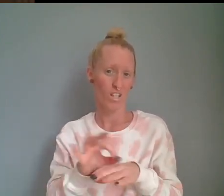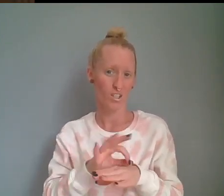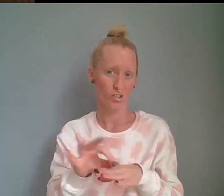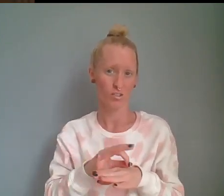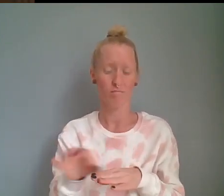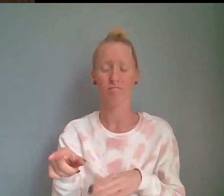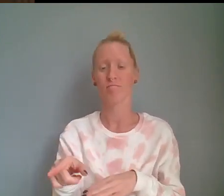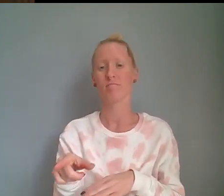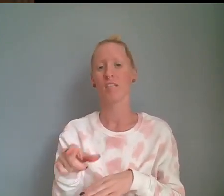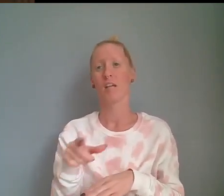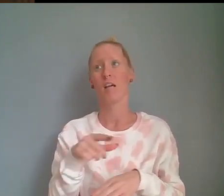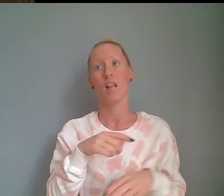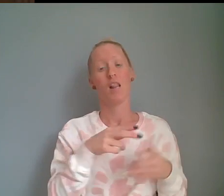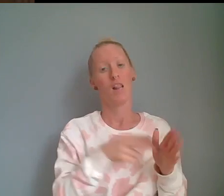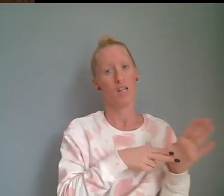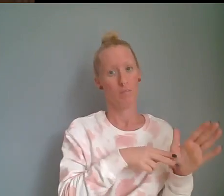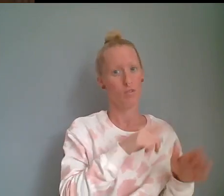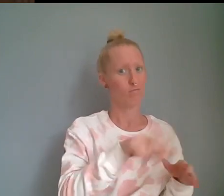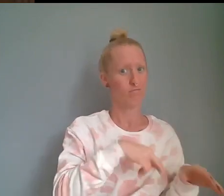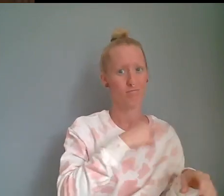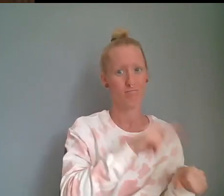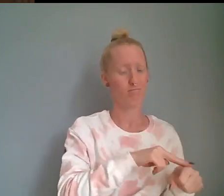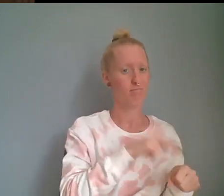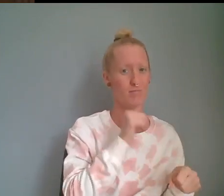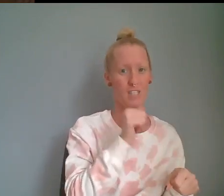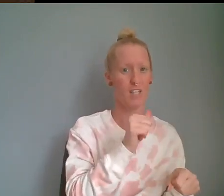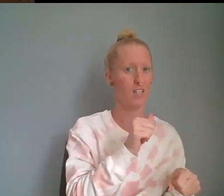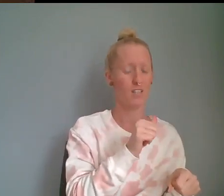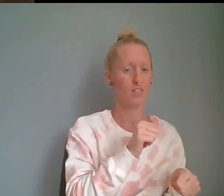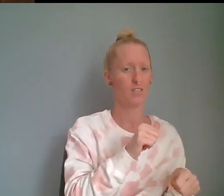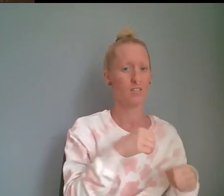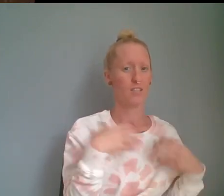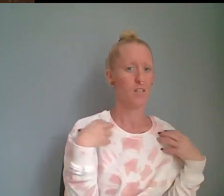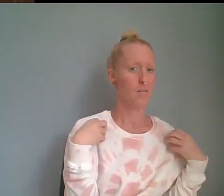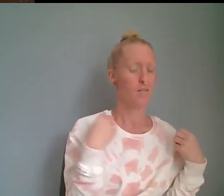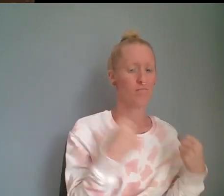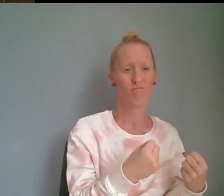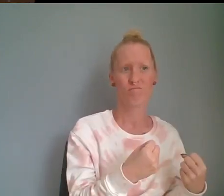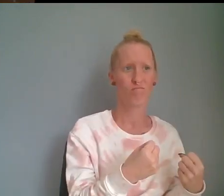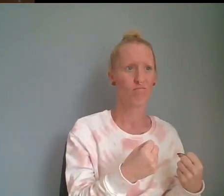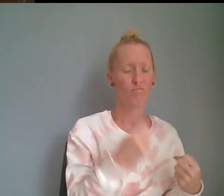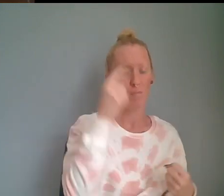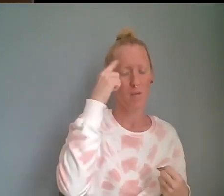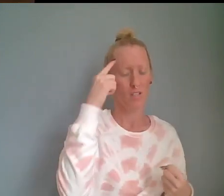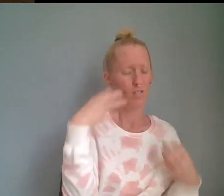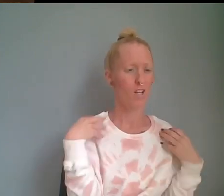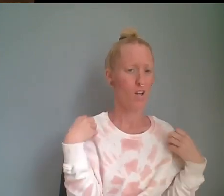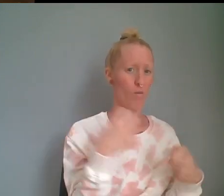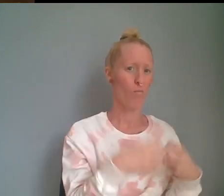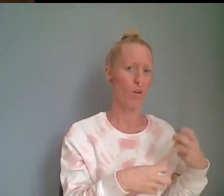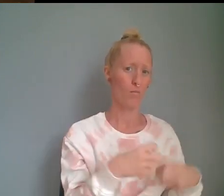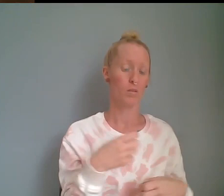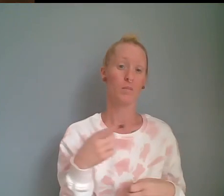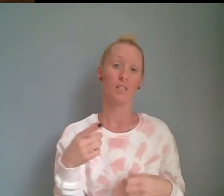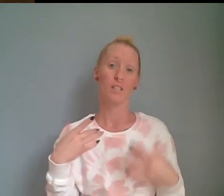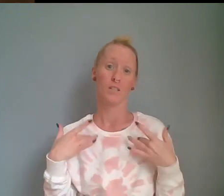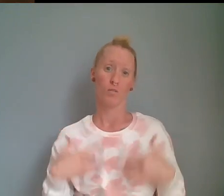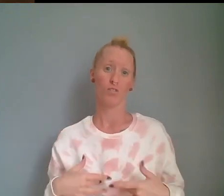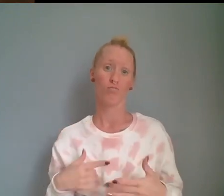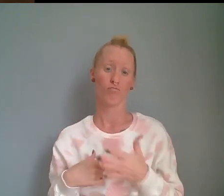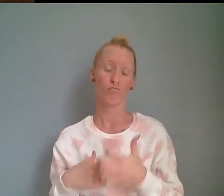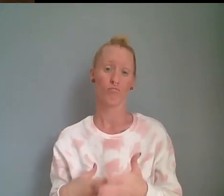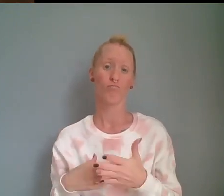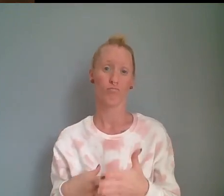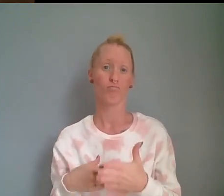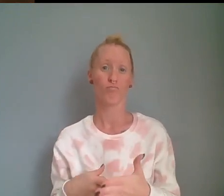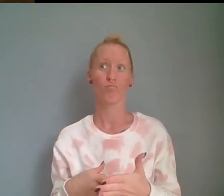as abnormal or might end up being labeled as a mental health problem. Again, depression is a good example. People who